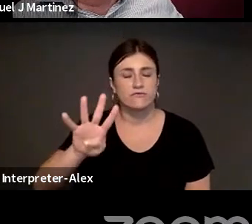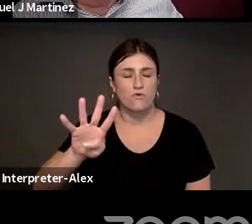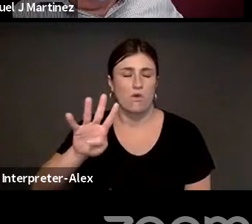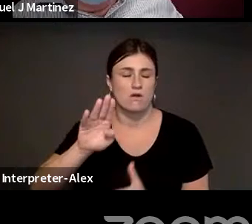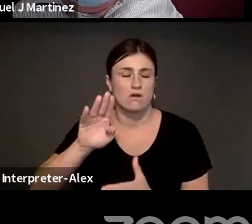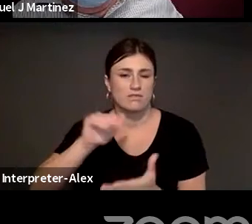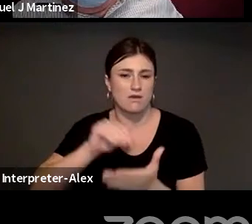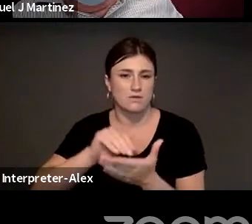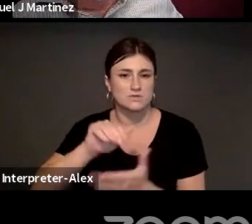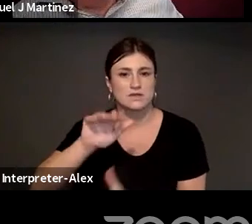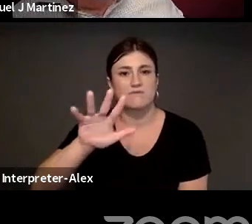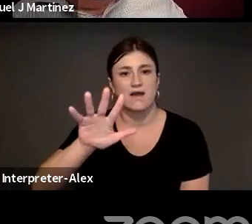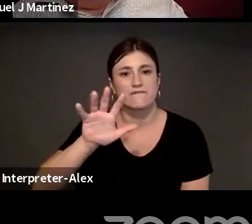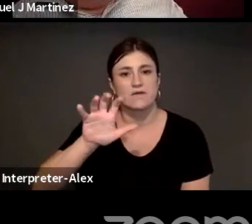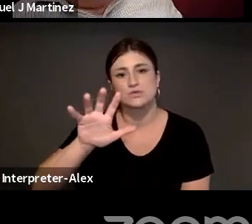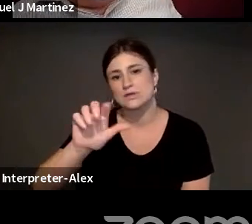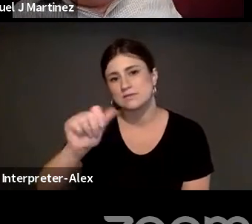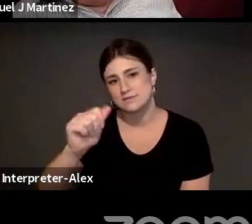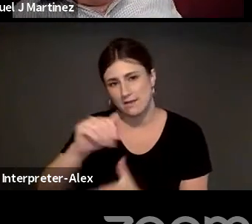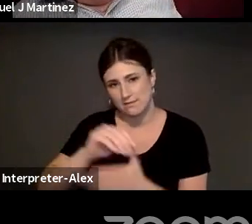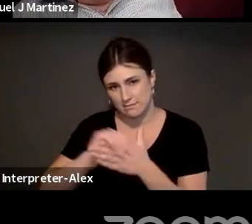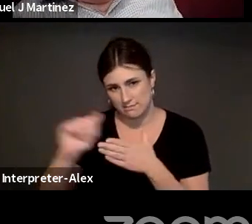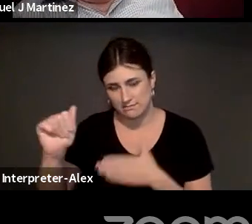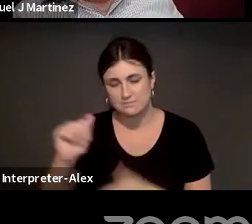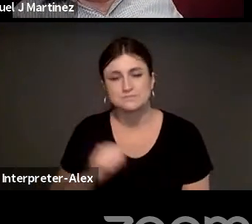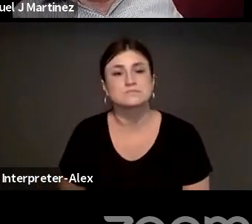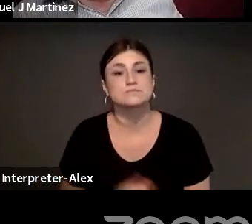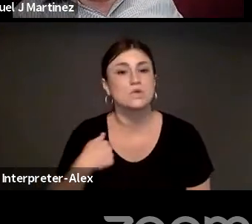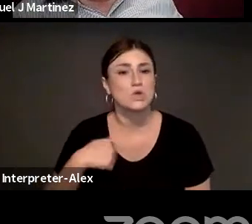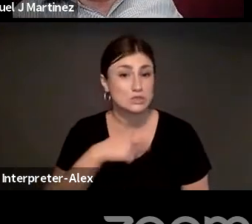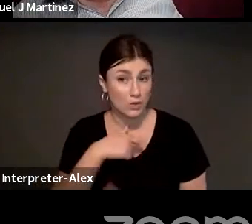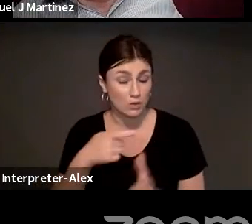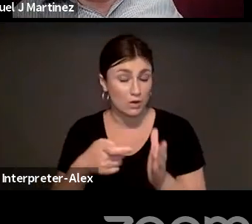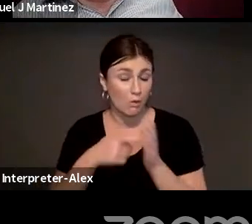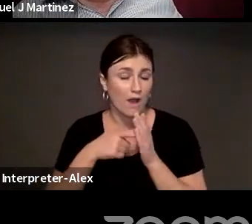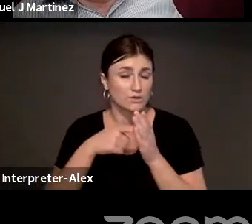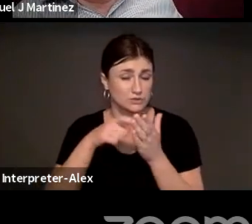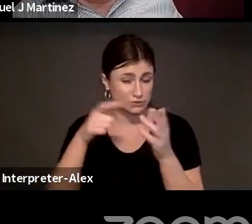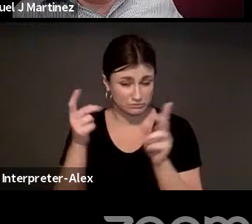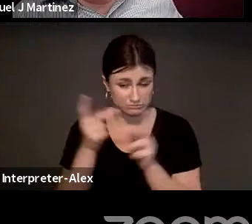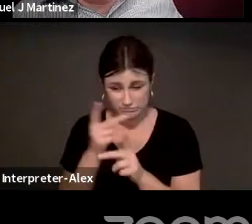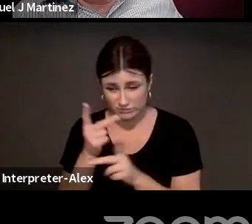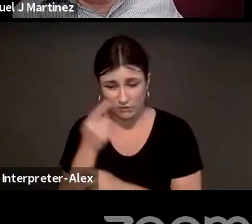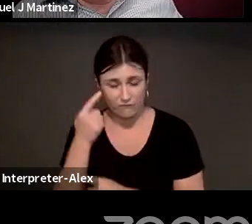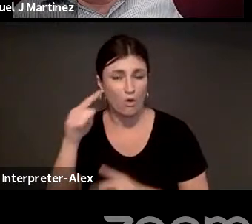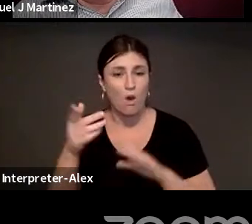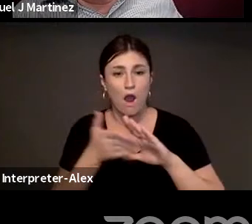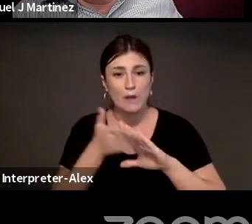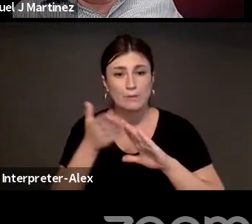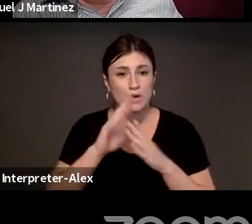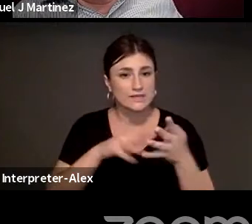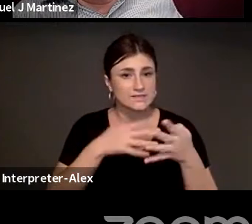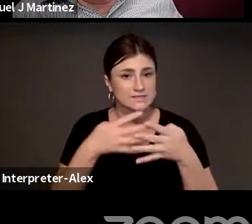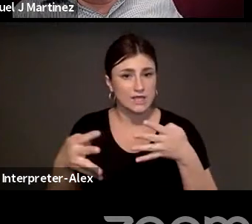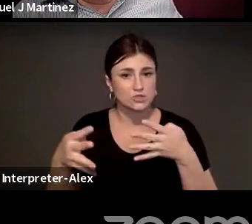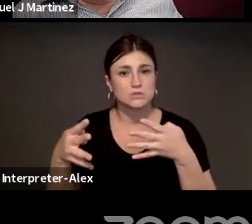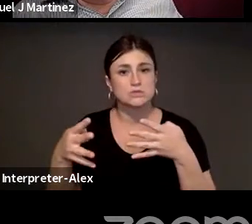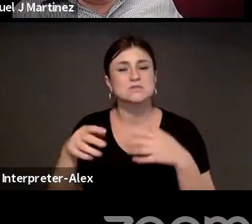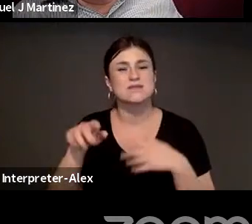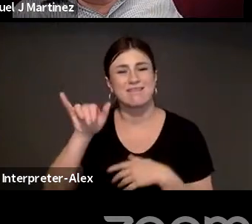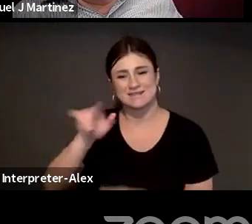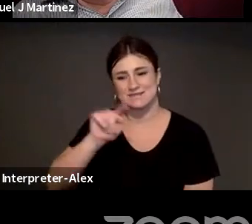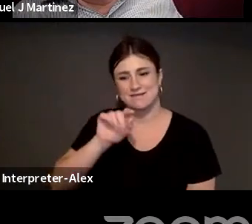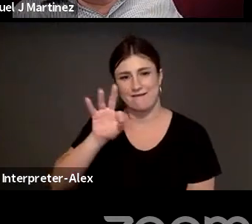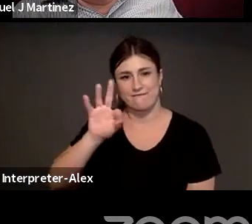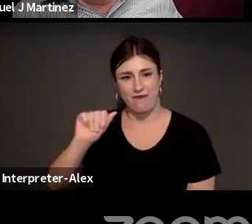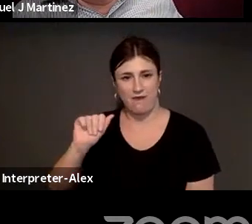$11,864,510. We are required to do calculations for operating schedules for our property taxes, and it's a DFA requirement. So what